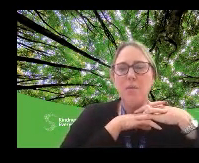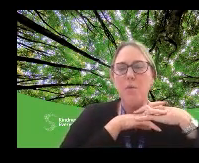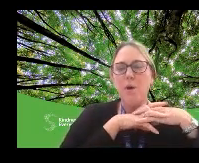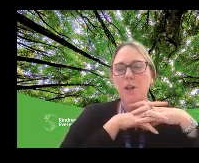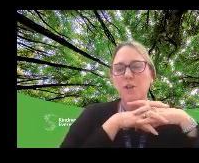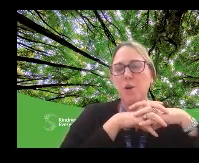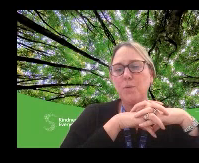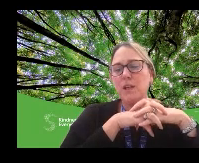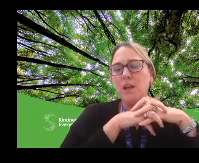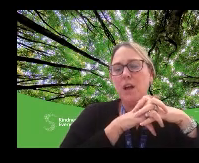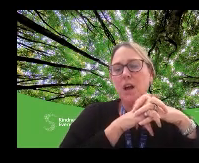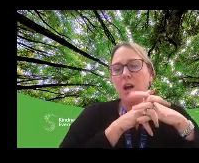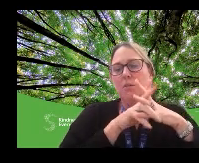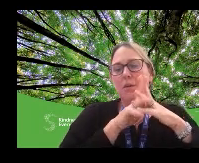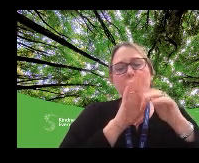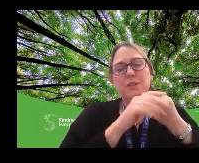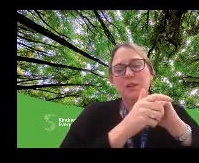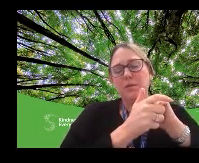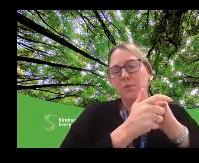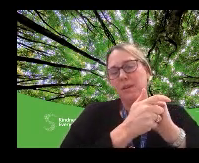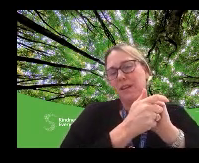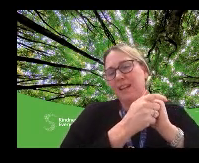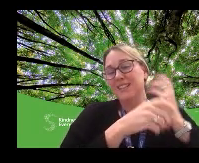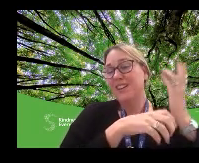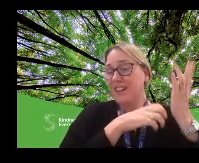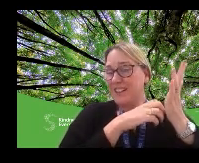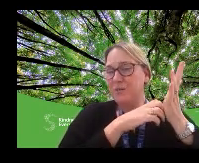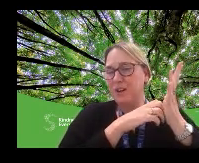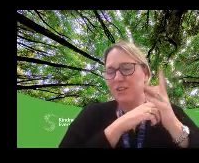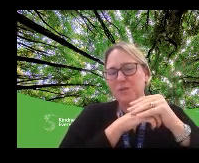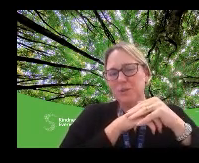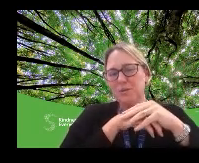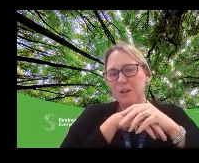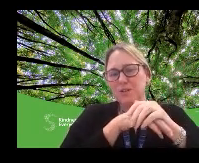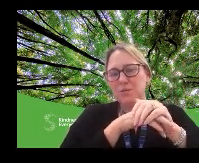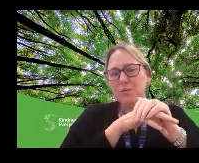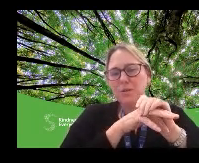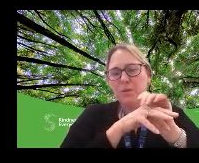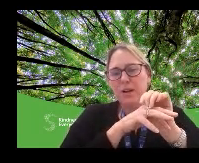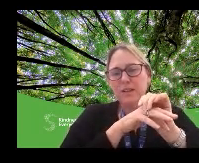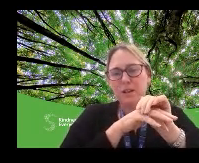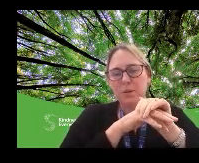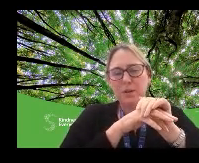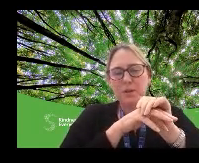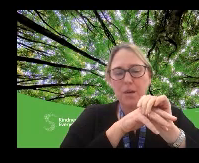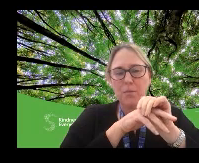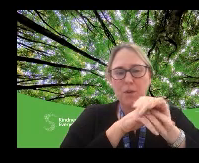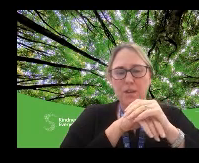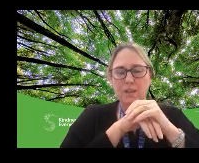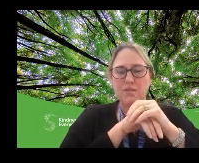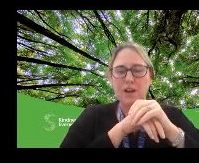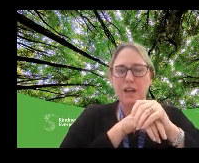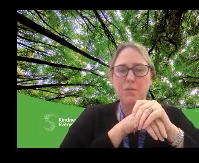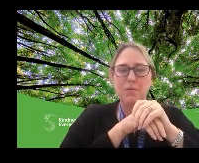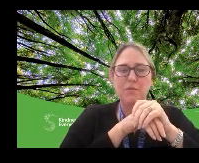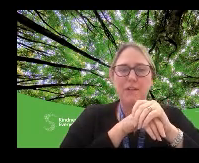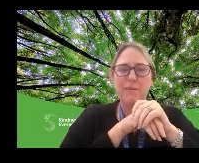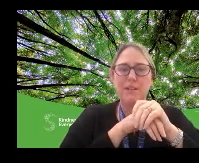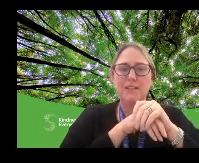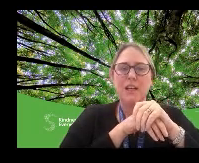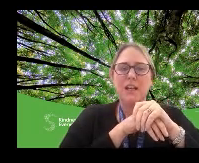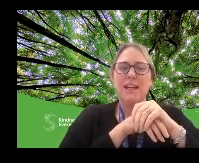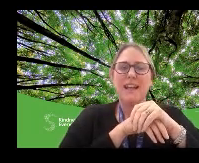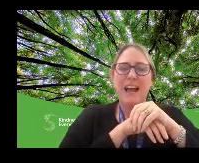neurodiversity workshops, but also within the anxiety workshops as well. So all of the Wise Up work that's available